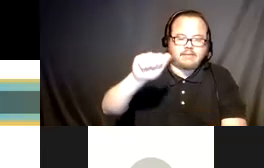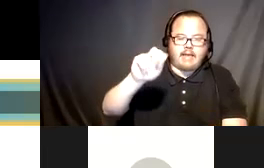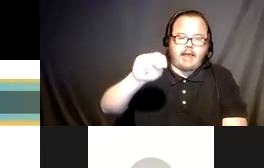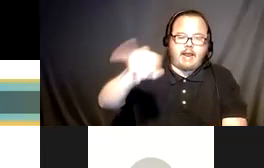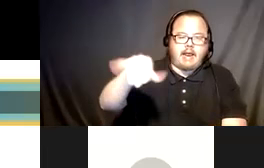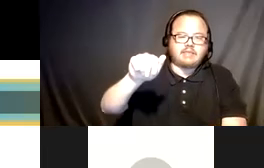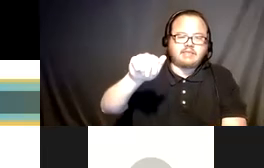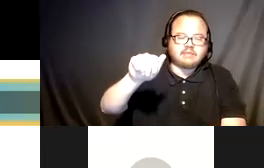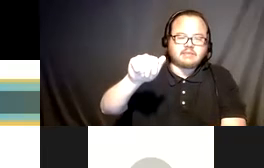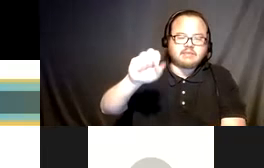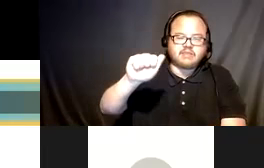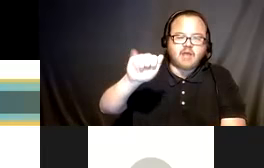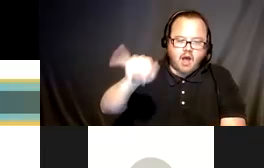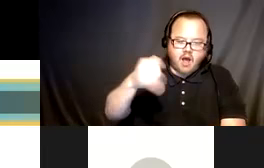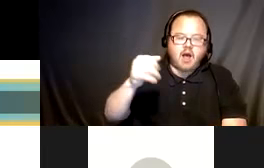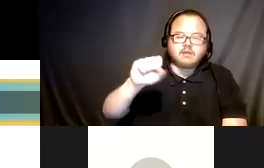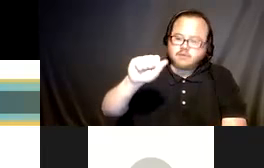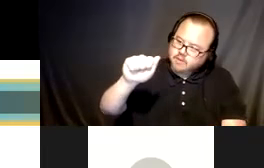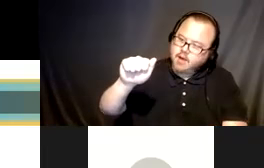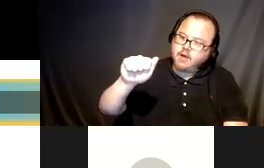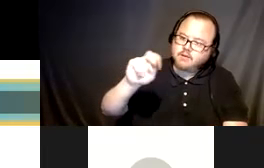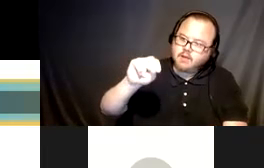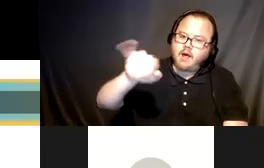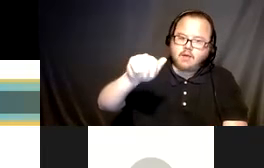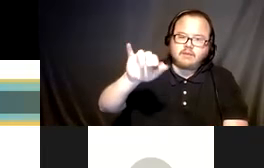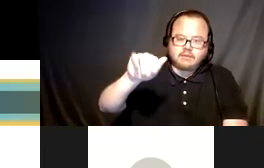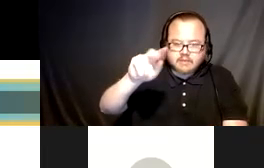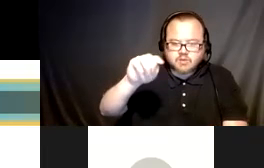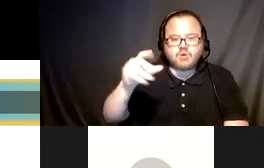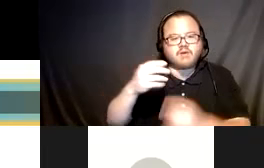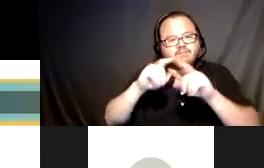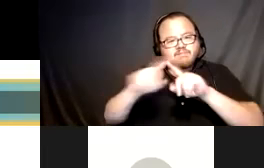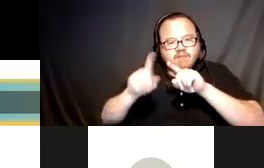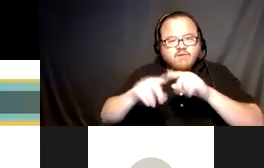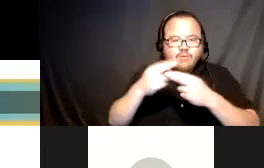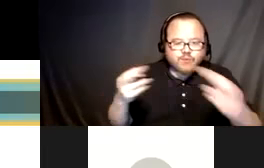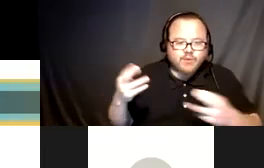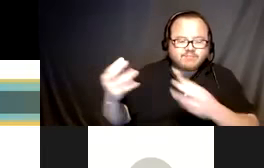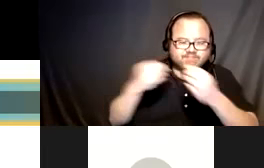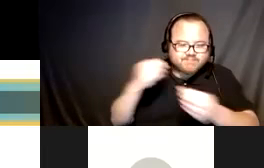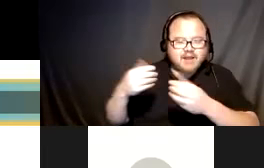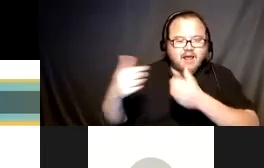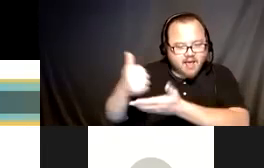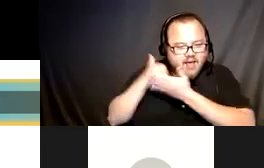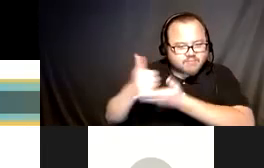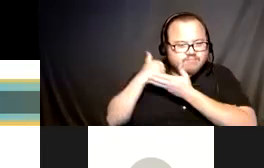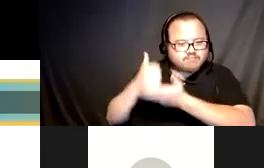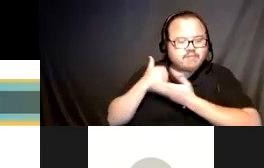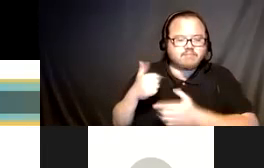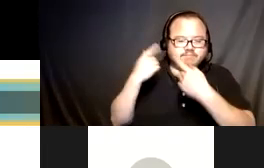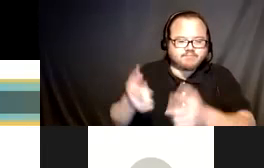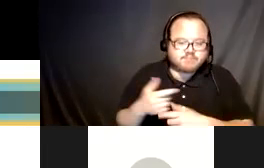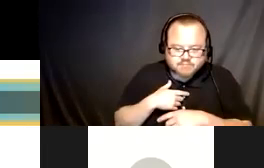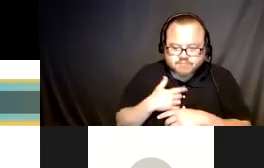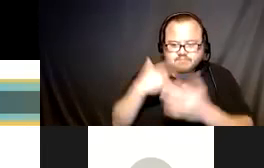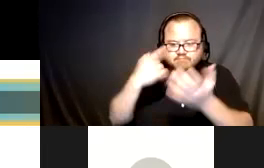good partner in being able to give us resources and give us different handouts to create like conversation when we've had like booths